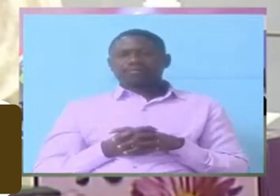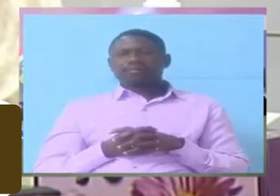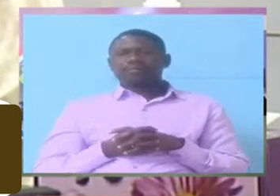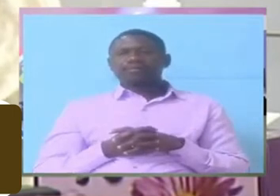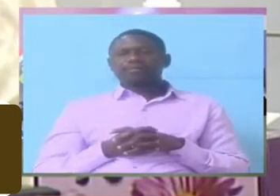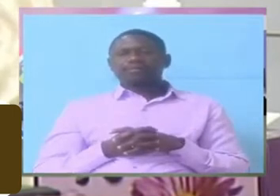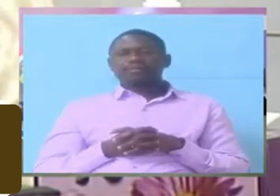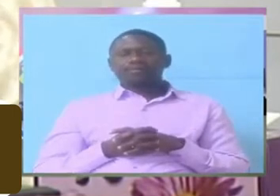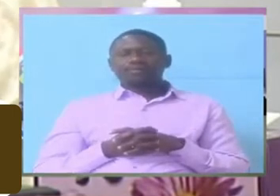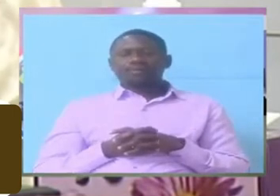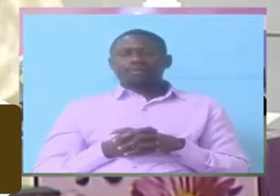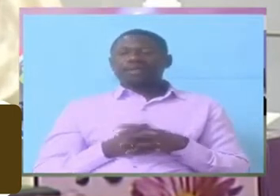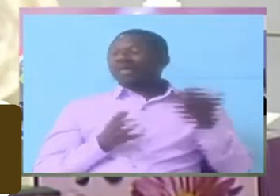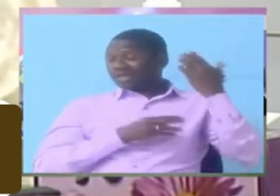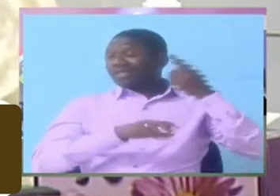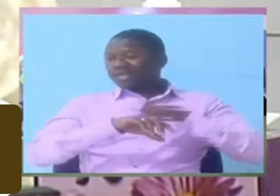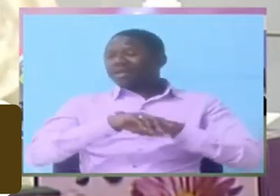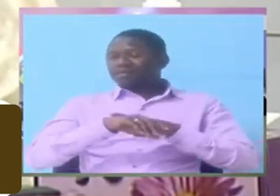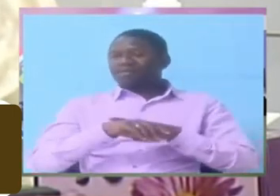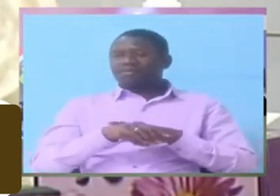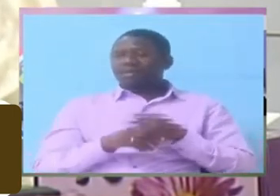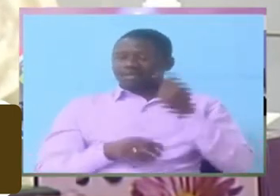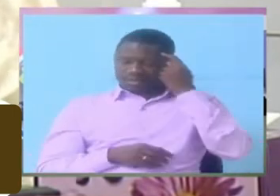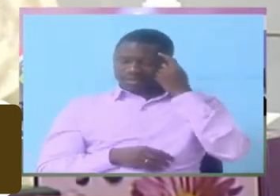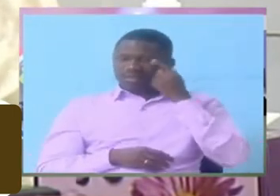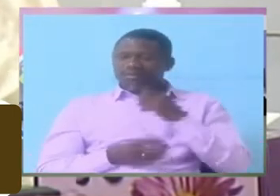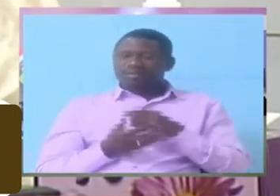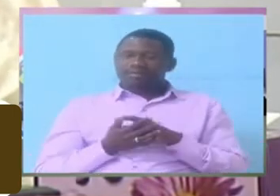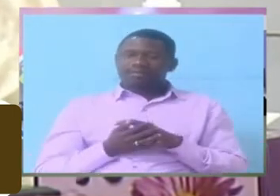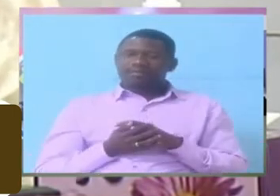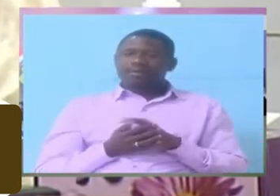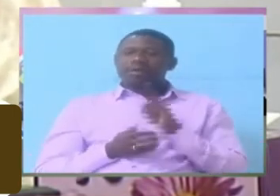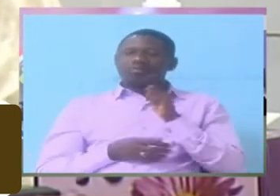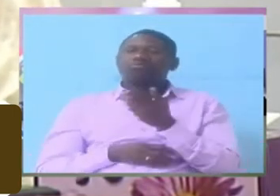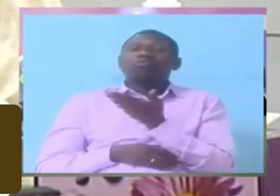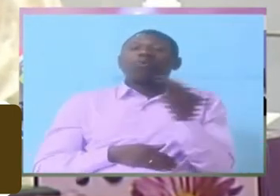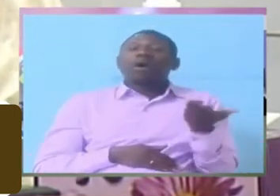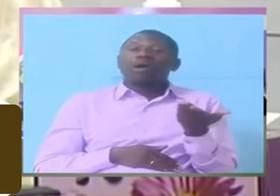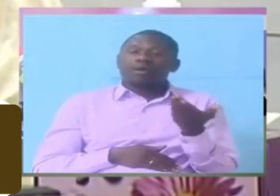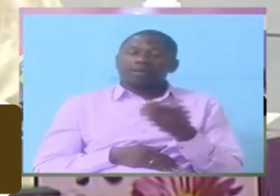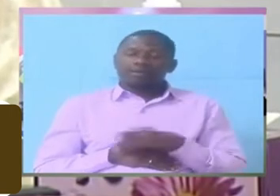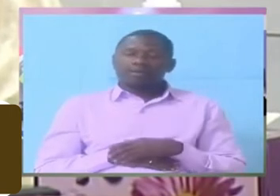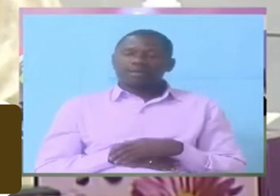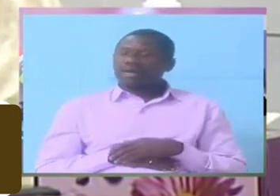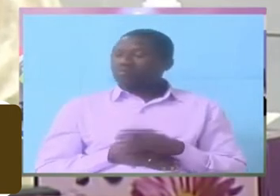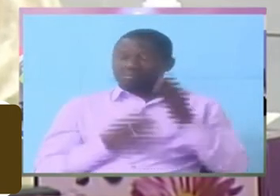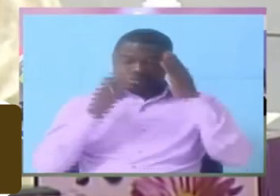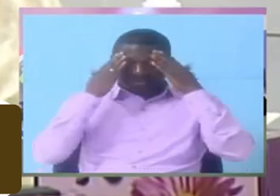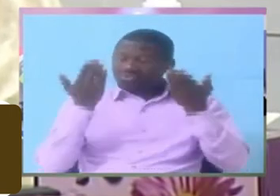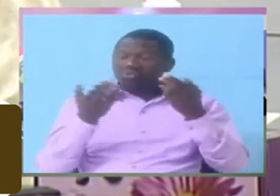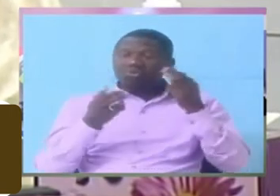nyokan. That's at that time. Otembo. But why? Well, I may not know the reason at that time.